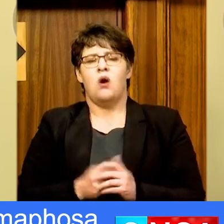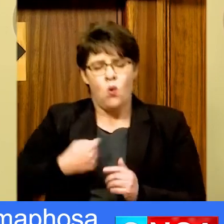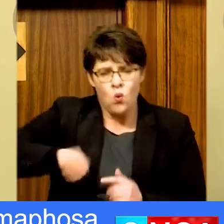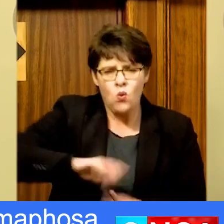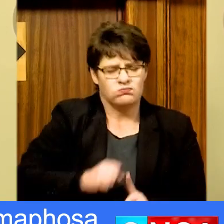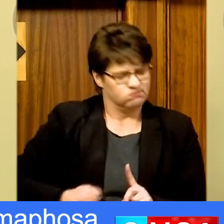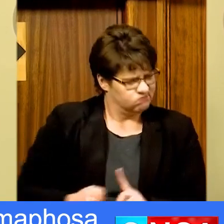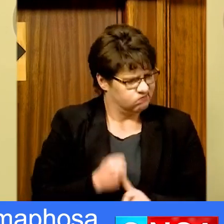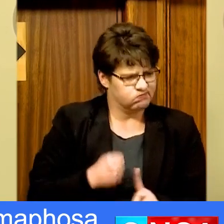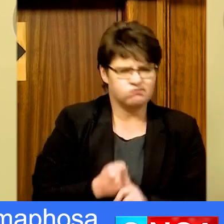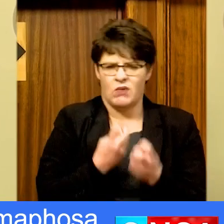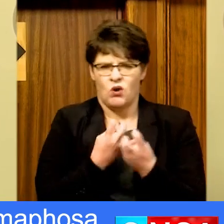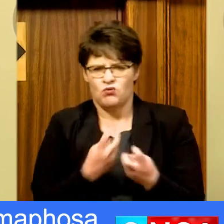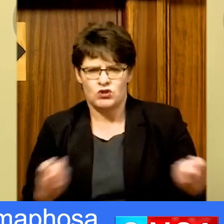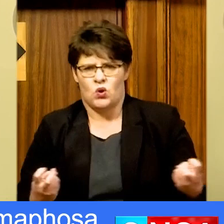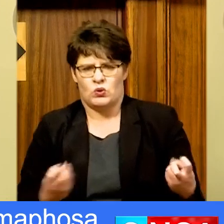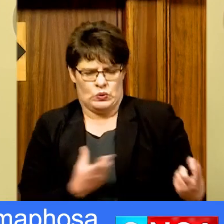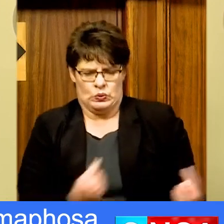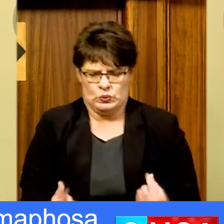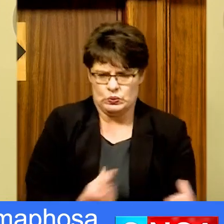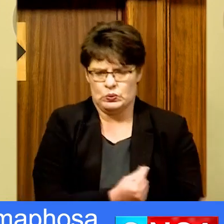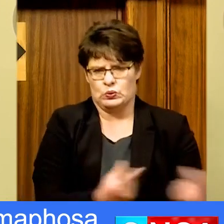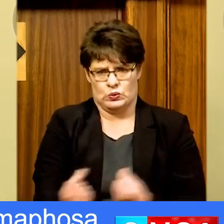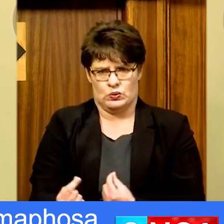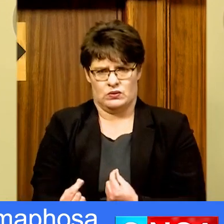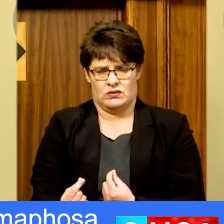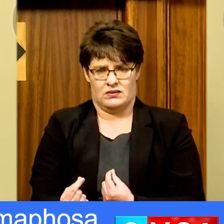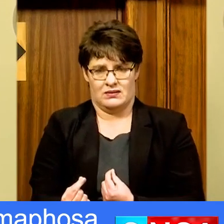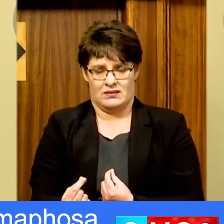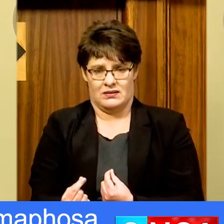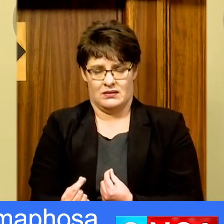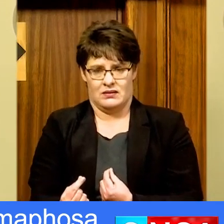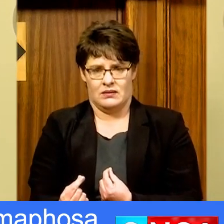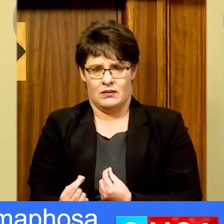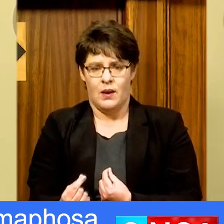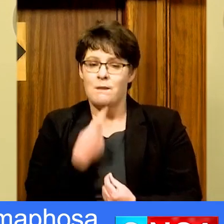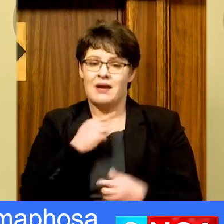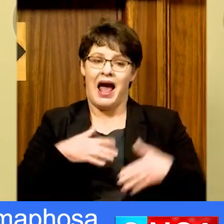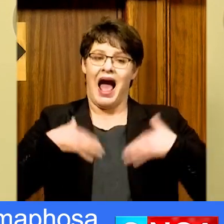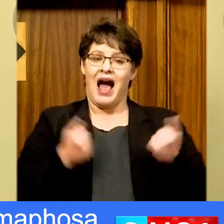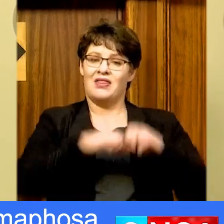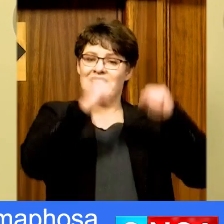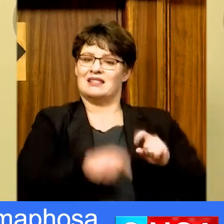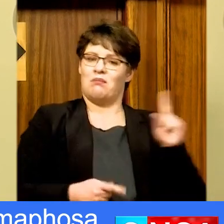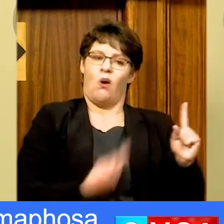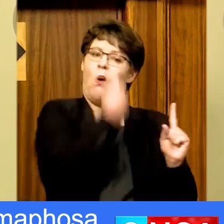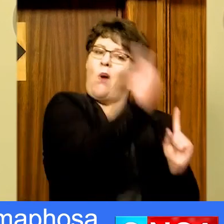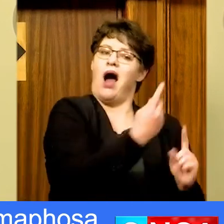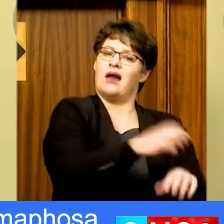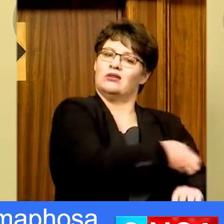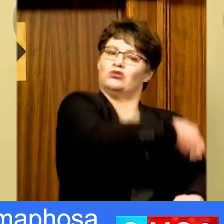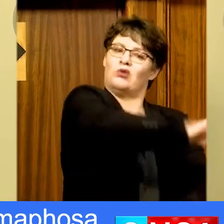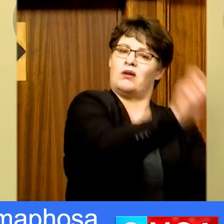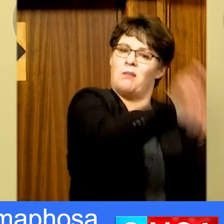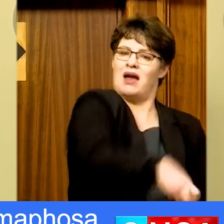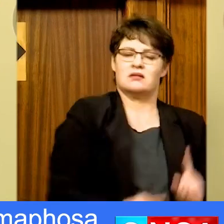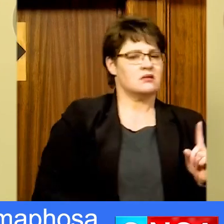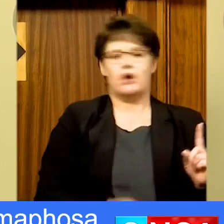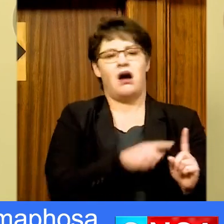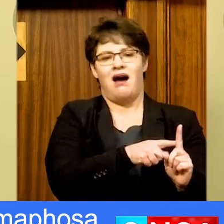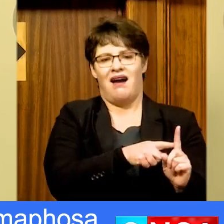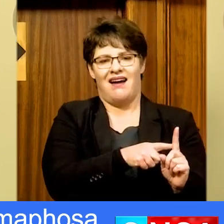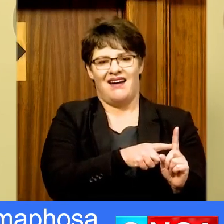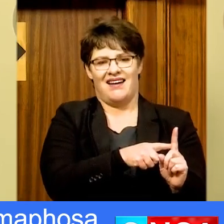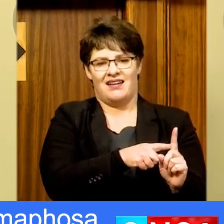effort and resources. But it is not only the health system that needs to be strengthened.